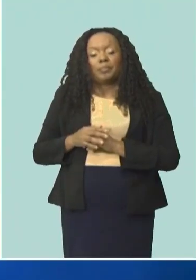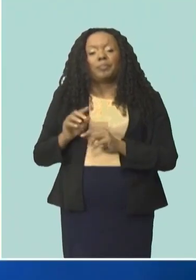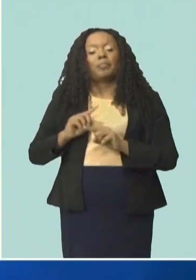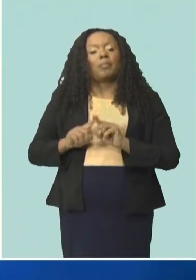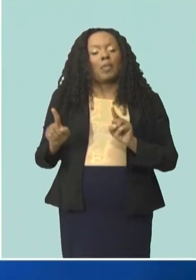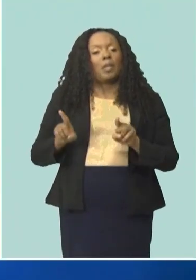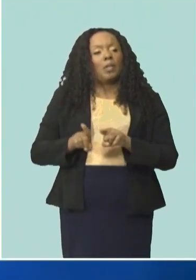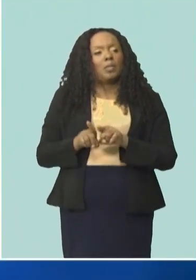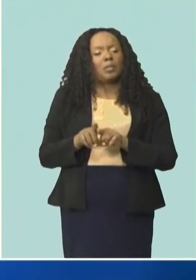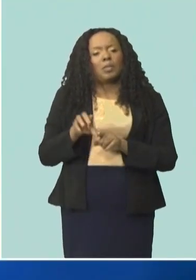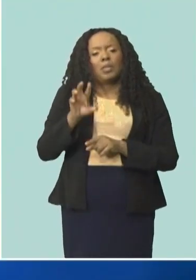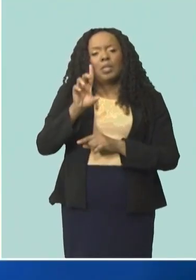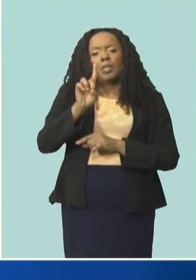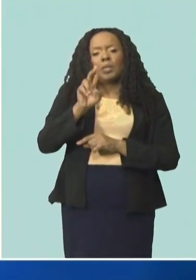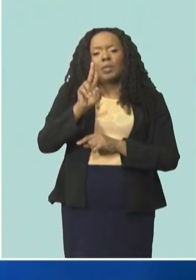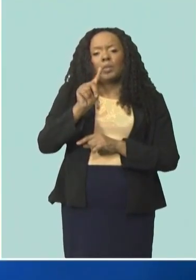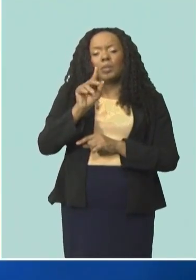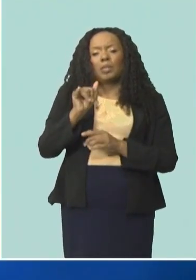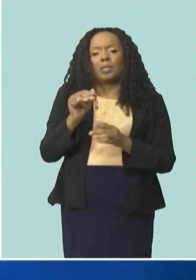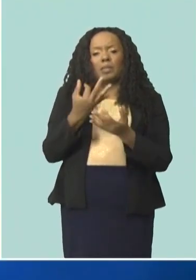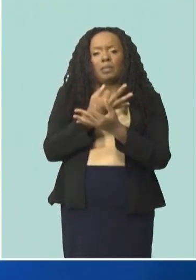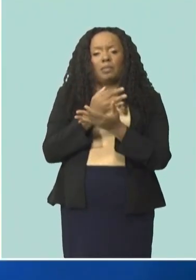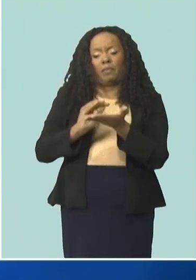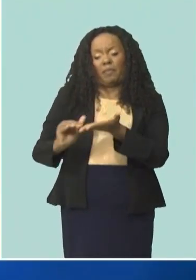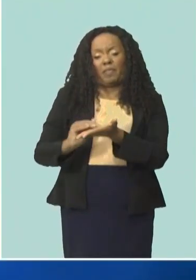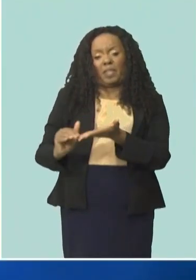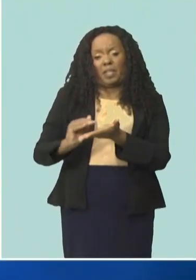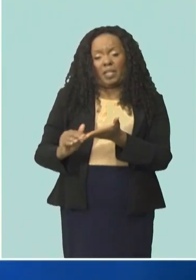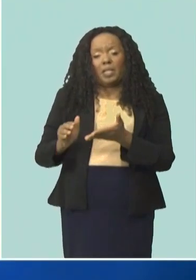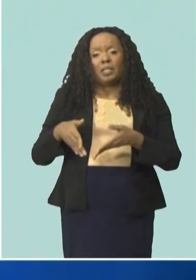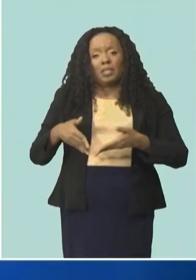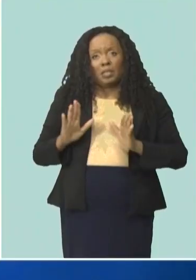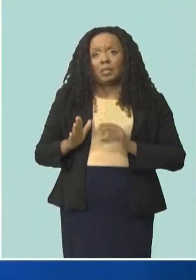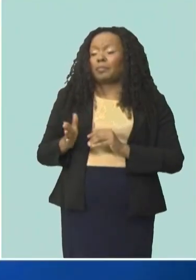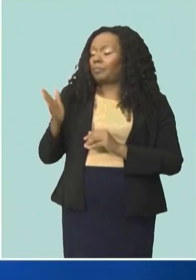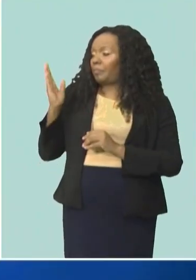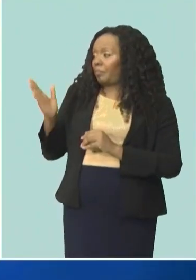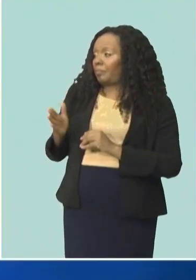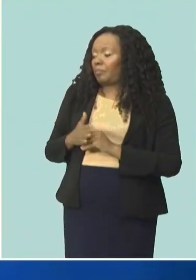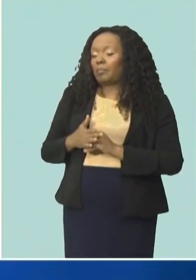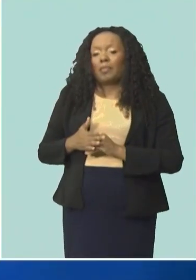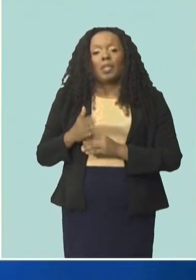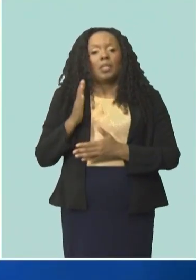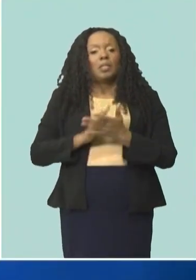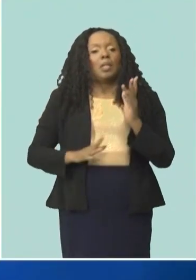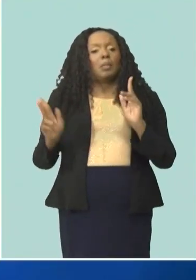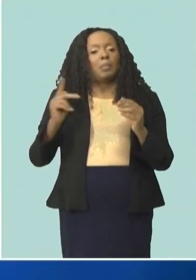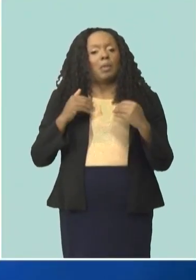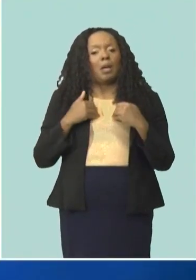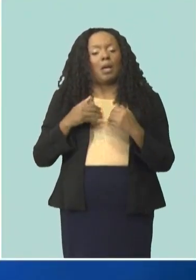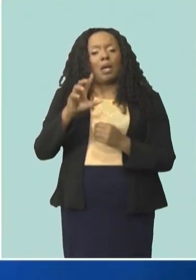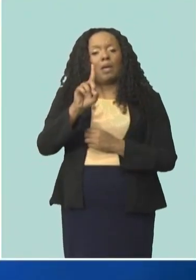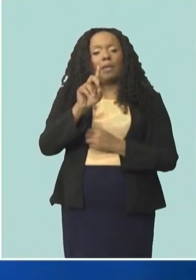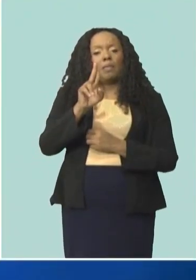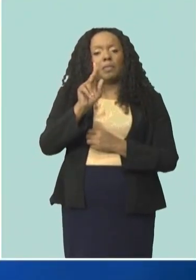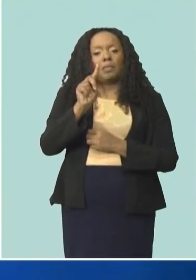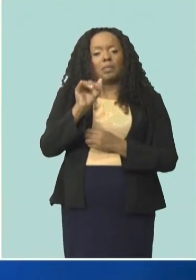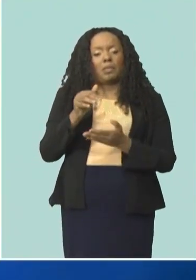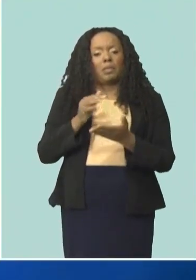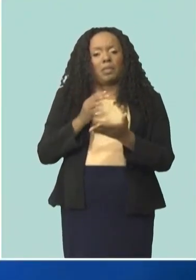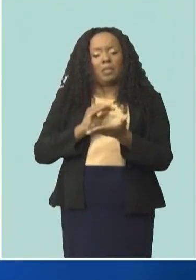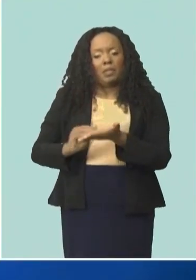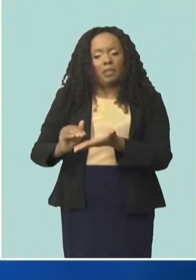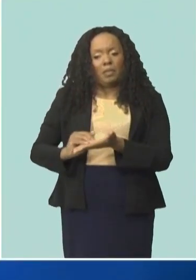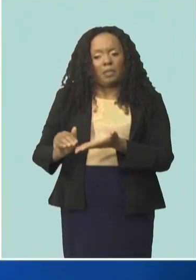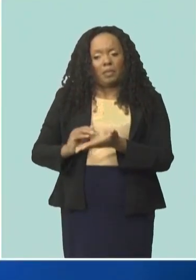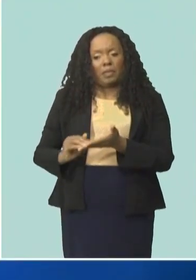duty-free concessions for hotels. Given that many of these approvals were granted as far back as 2010, we now have confirmed cases where